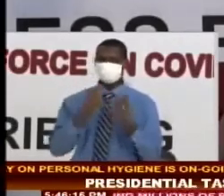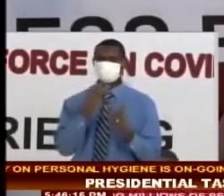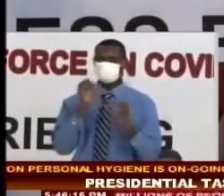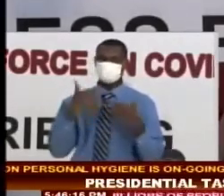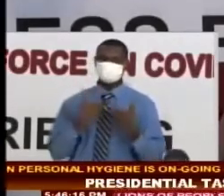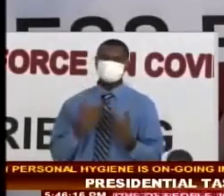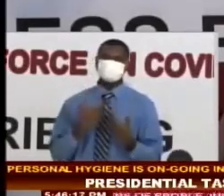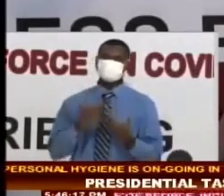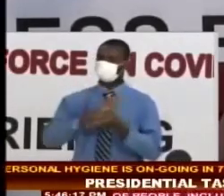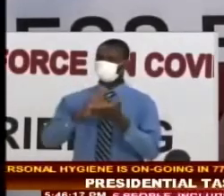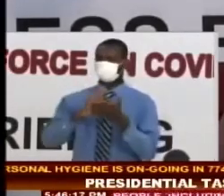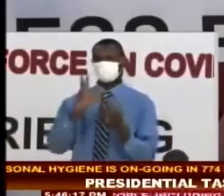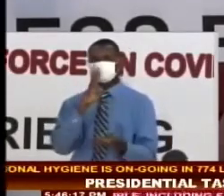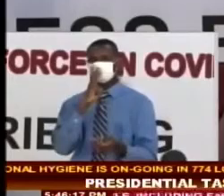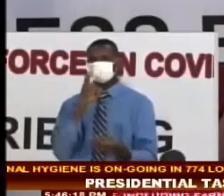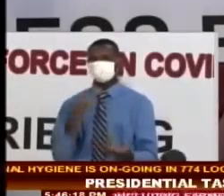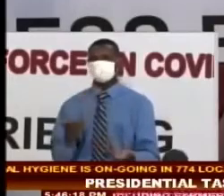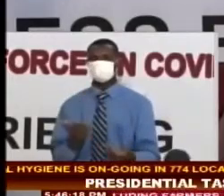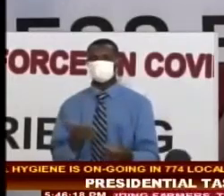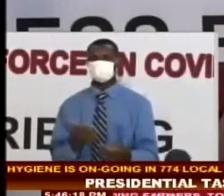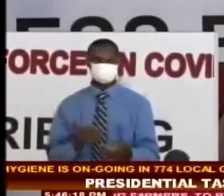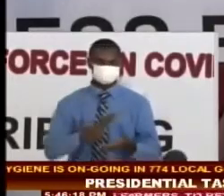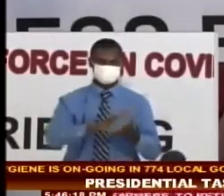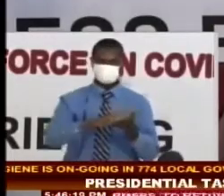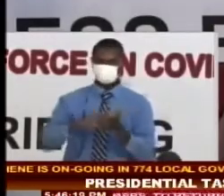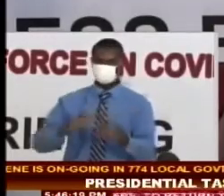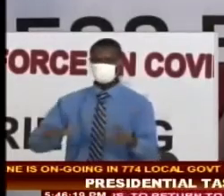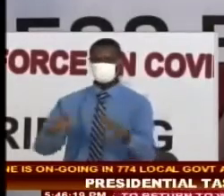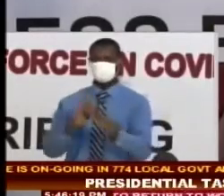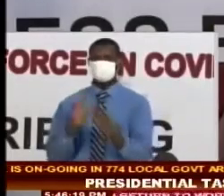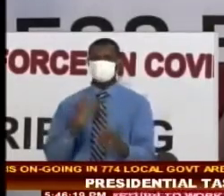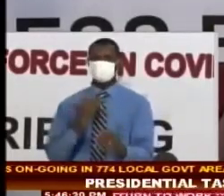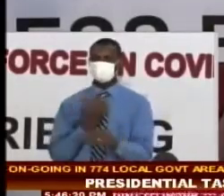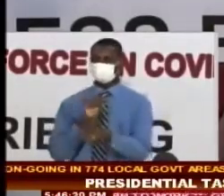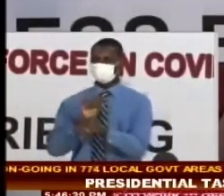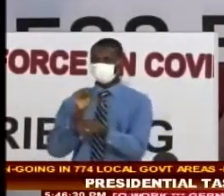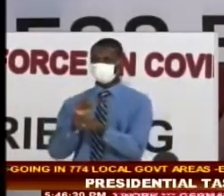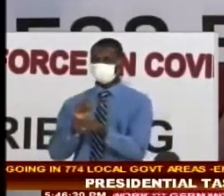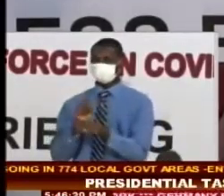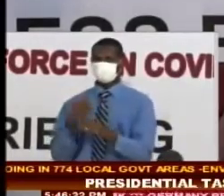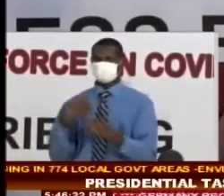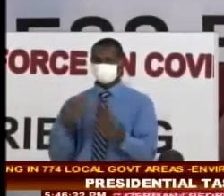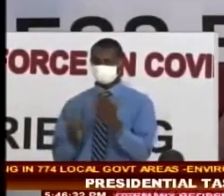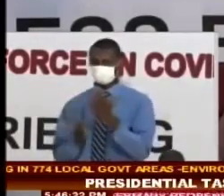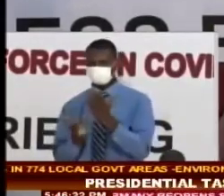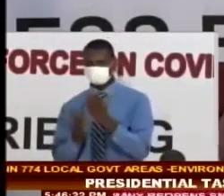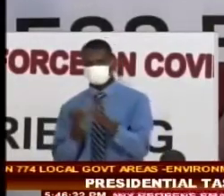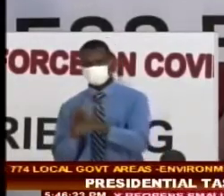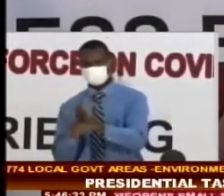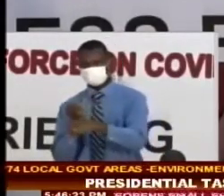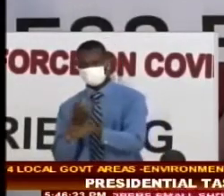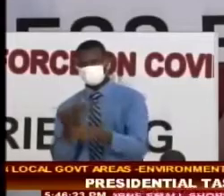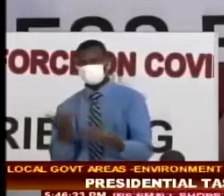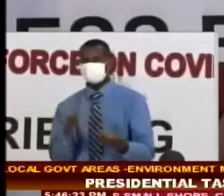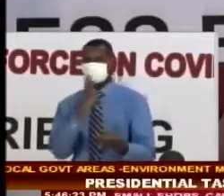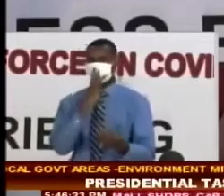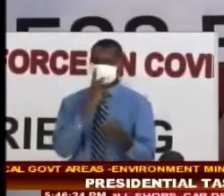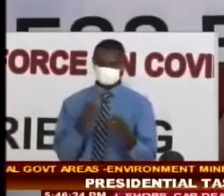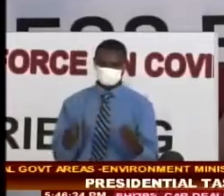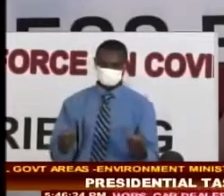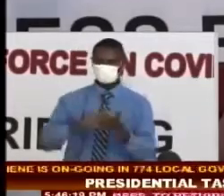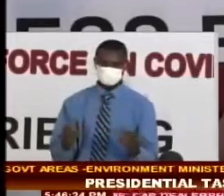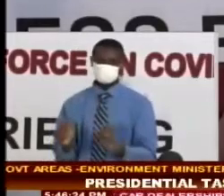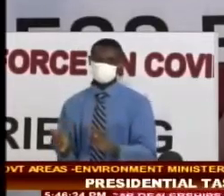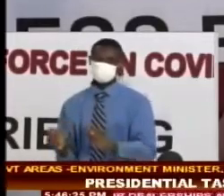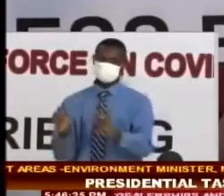The sanitation part, which is what the Federal Minister of Environment give the technical advice, while the water resources supply the water, of